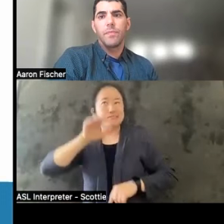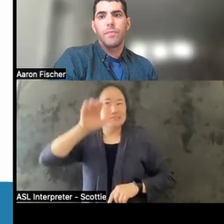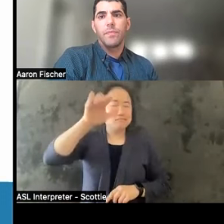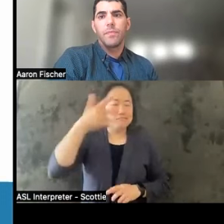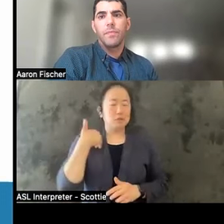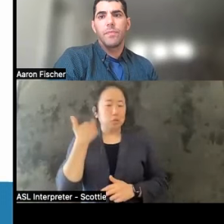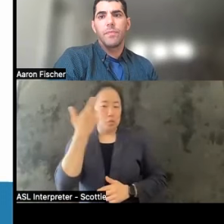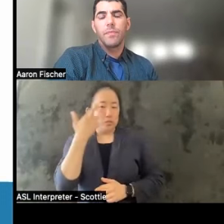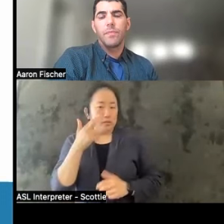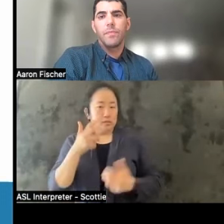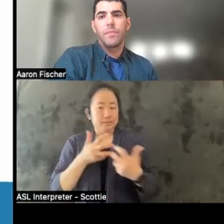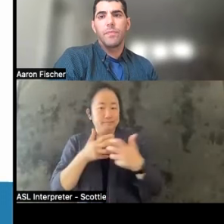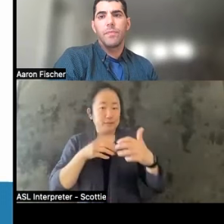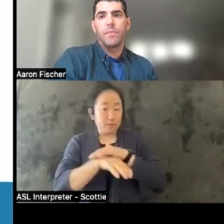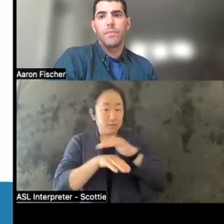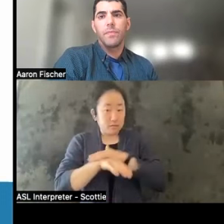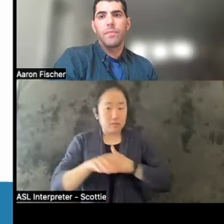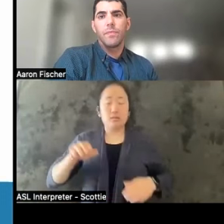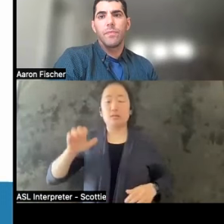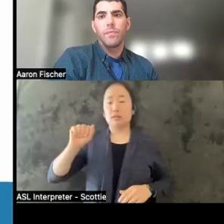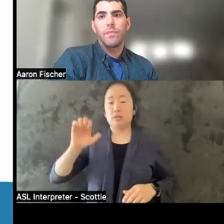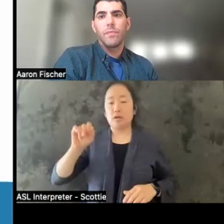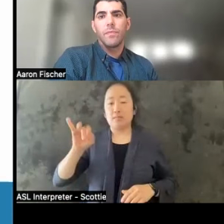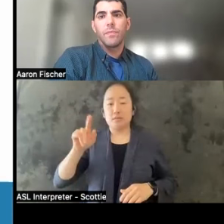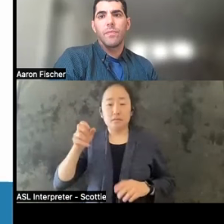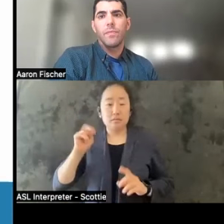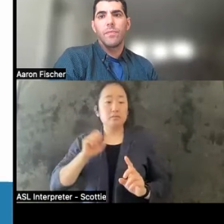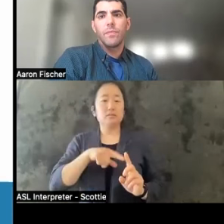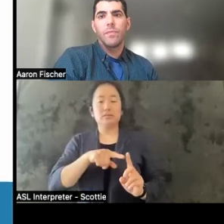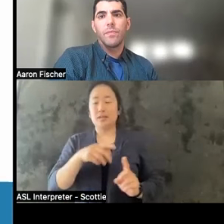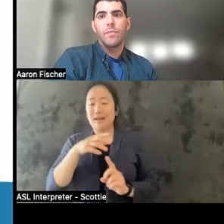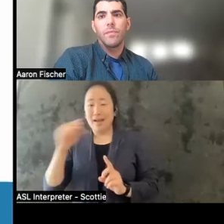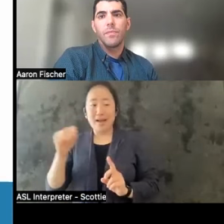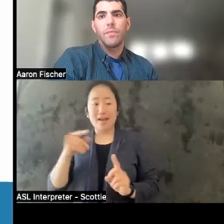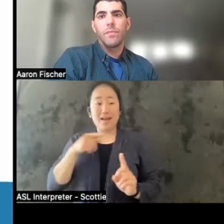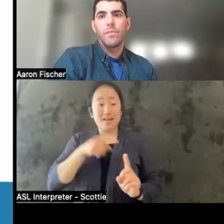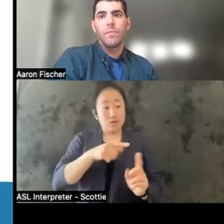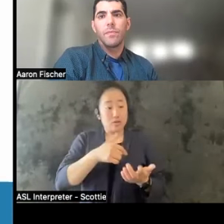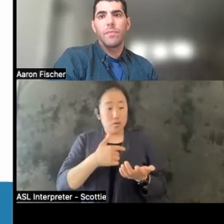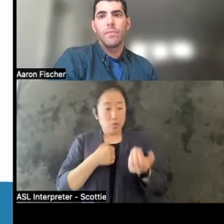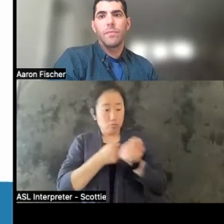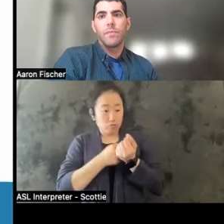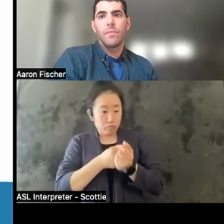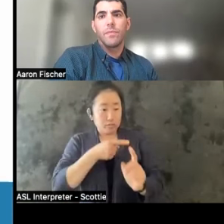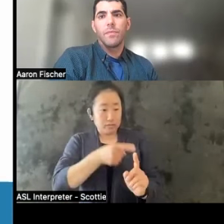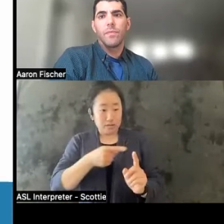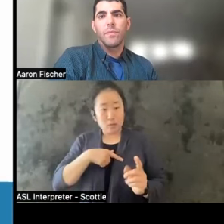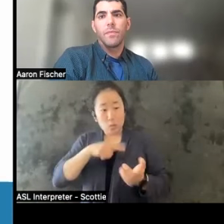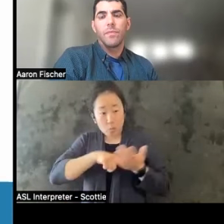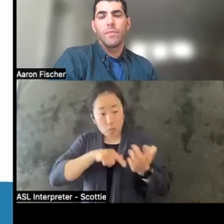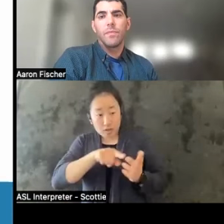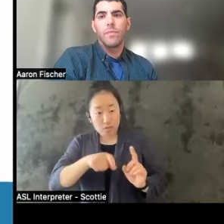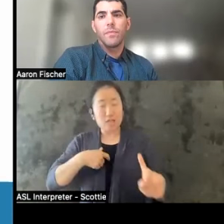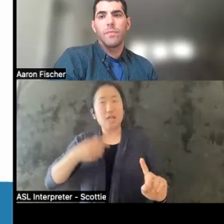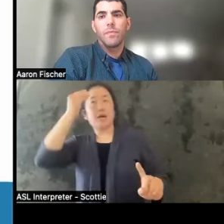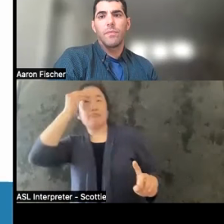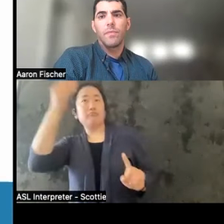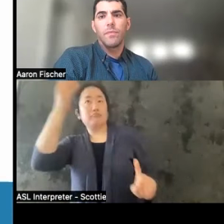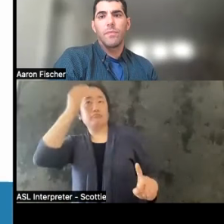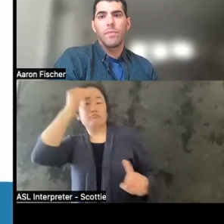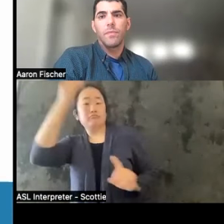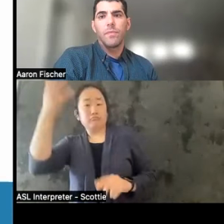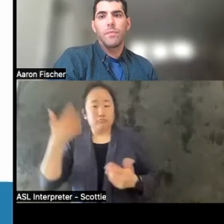to communicate what is necessary with her employer along the way to assure that she is able to do her